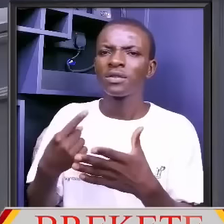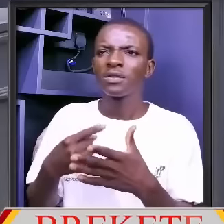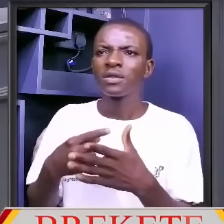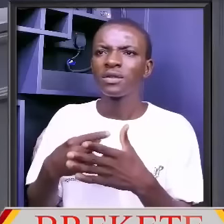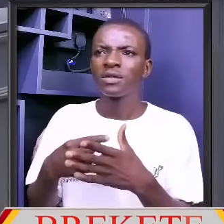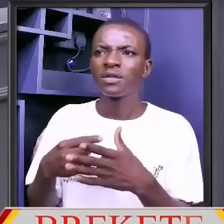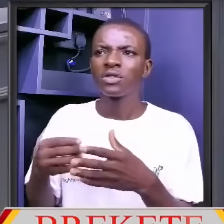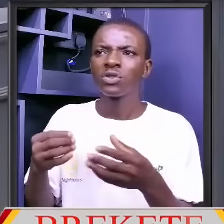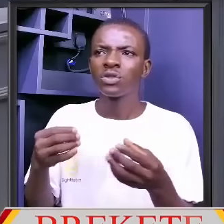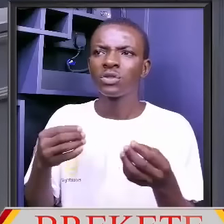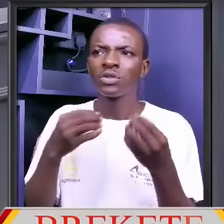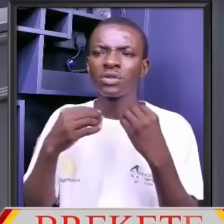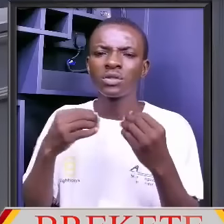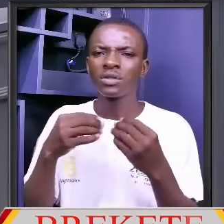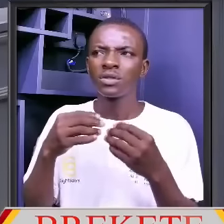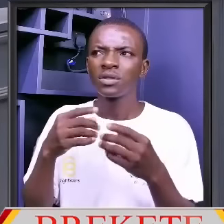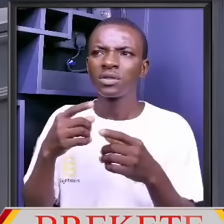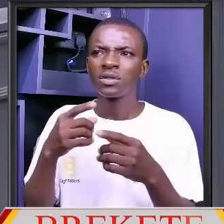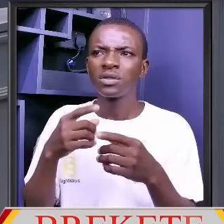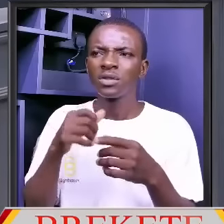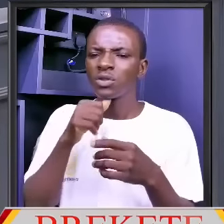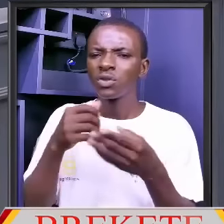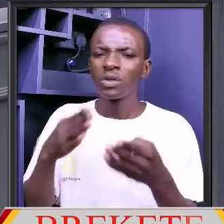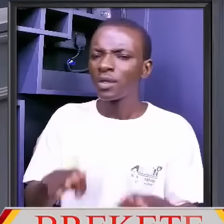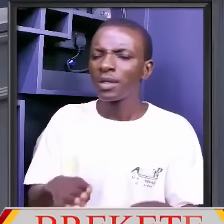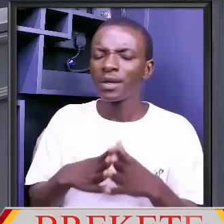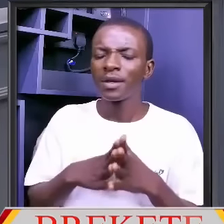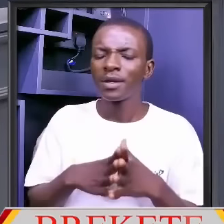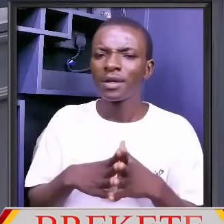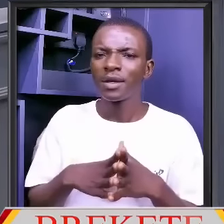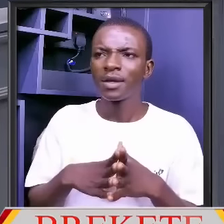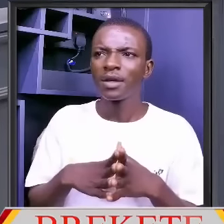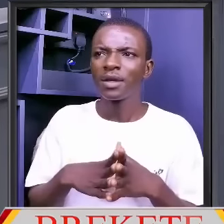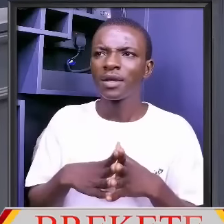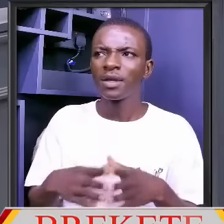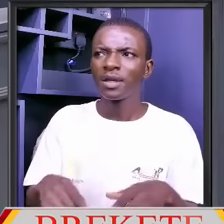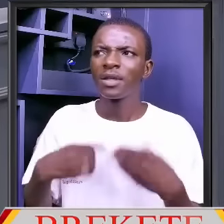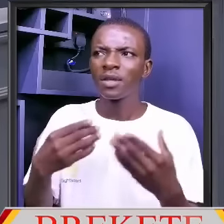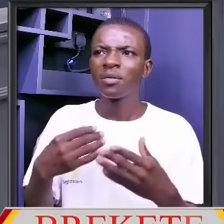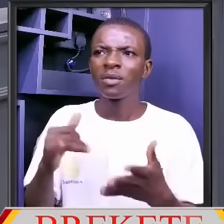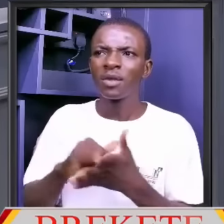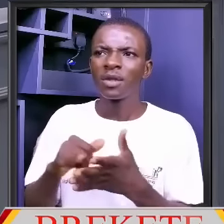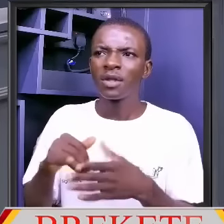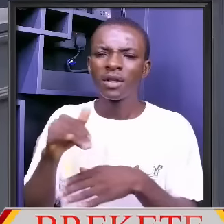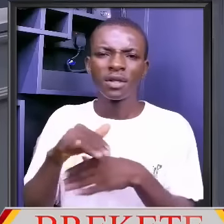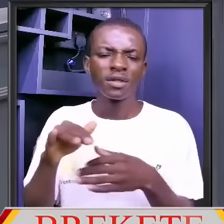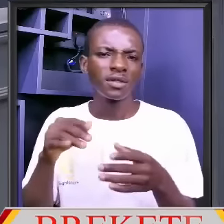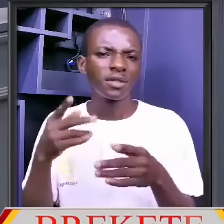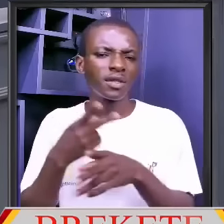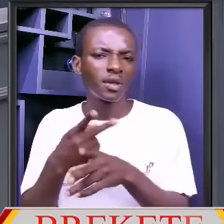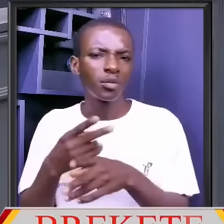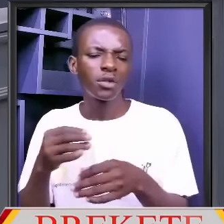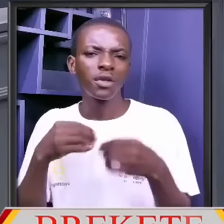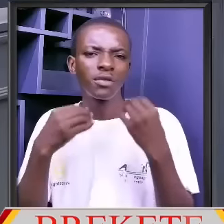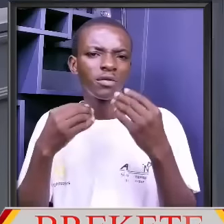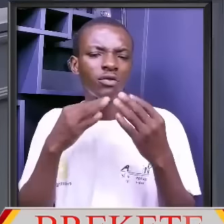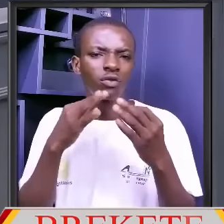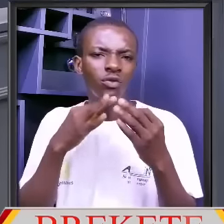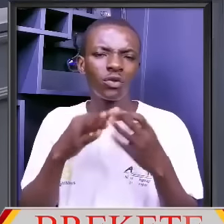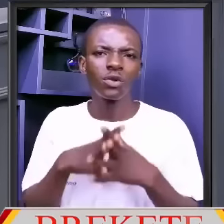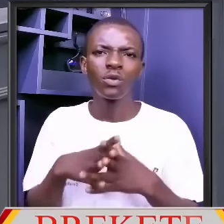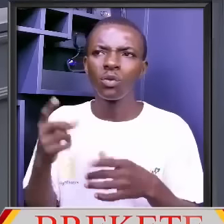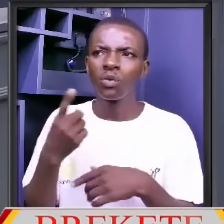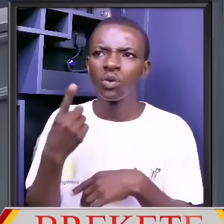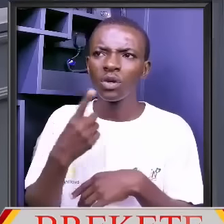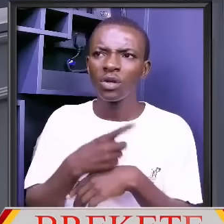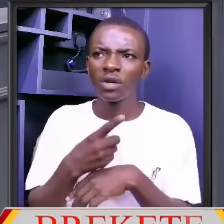there. And you carry the food, and you chop, and not die. I gonna give me like that night, they give me food. Now one day, I